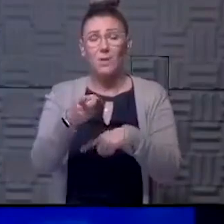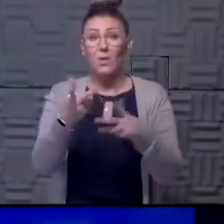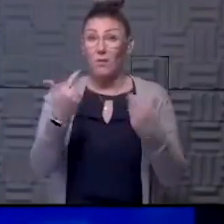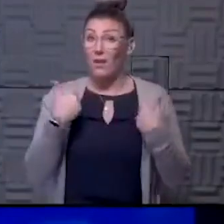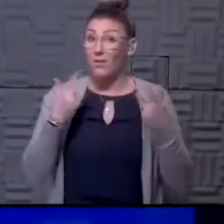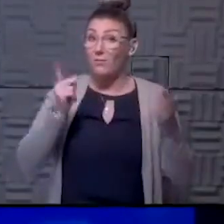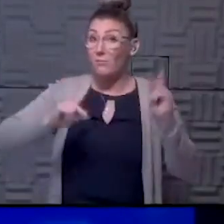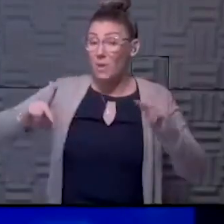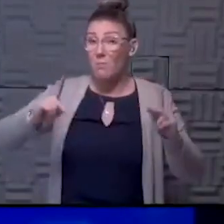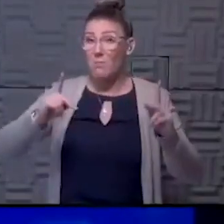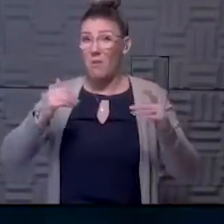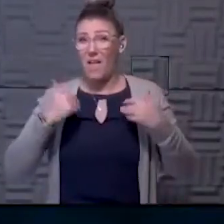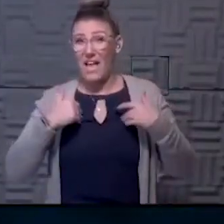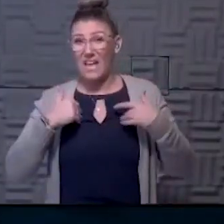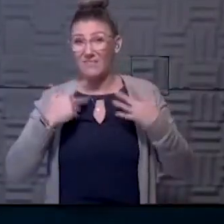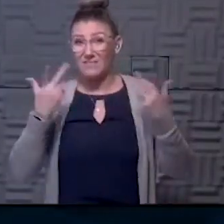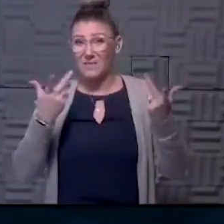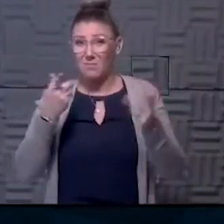had.